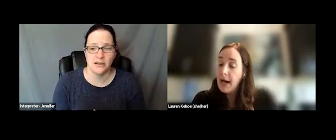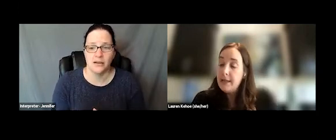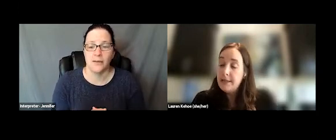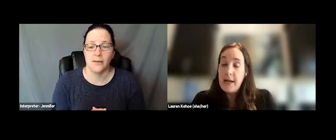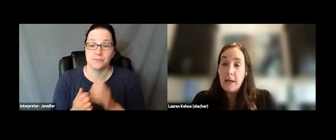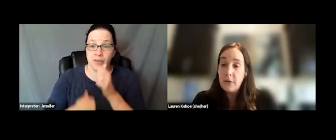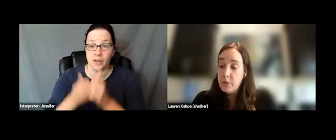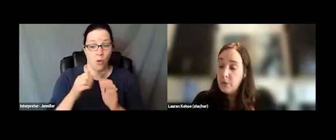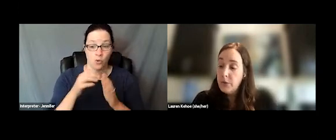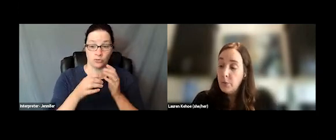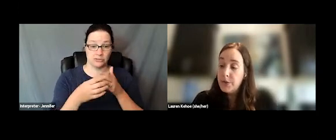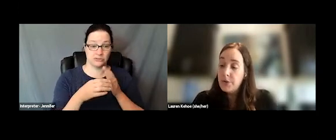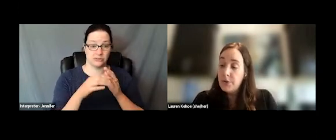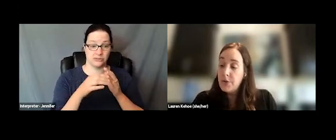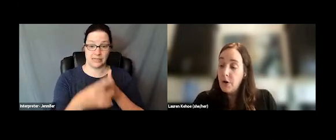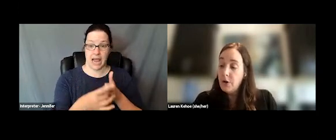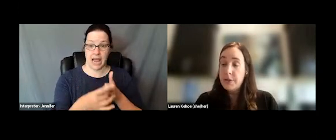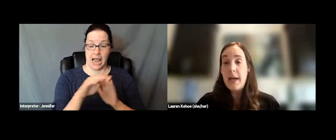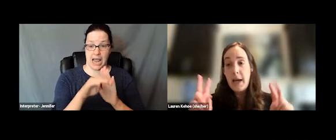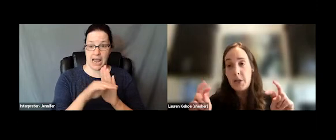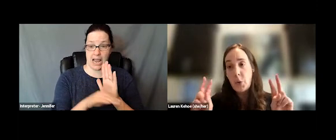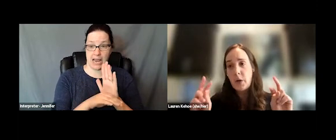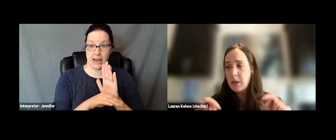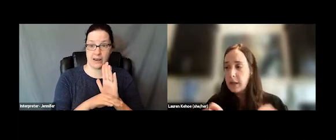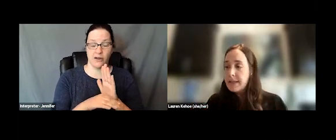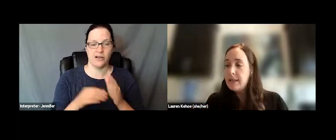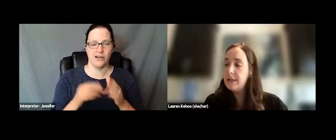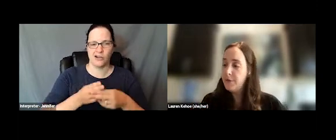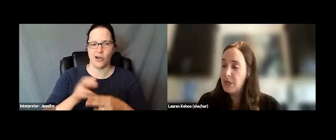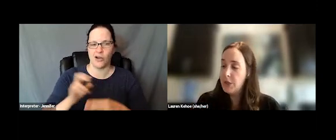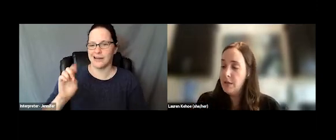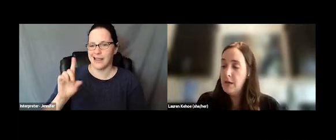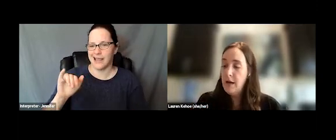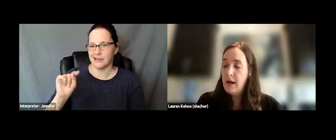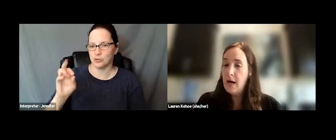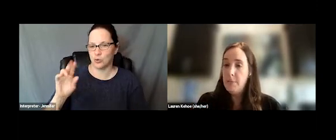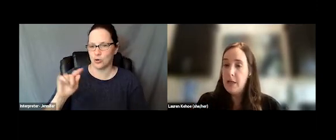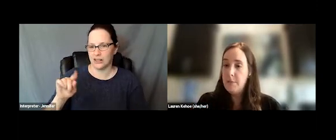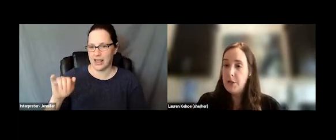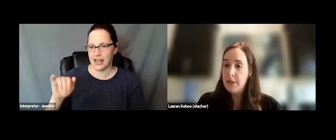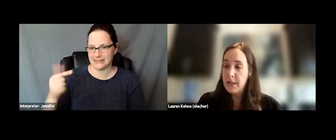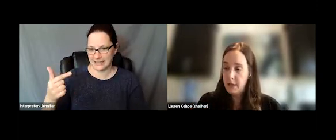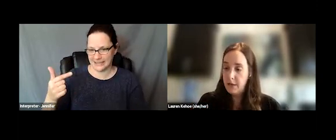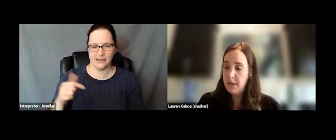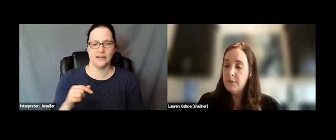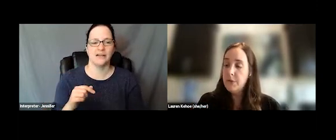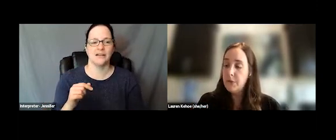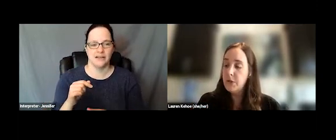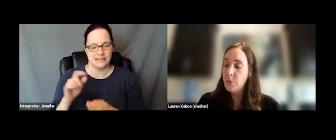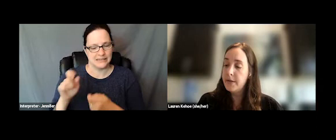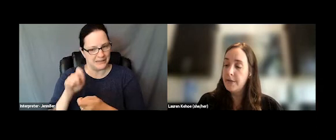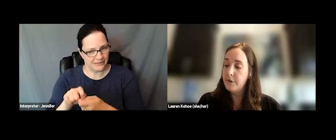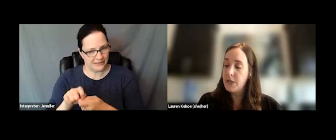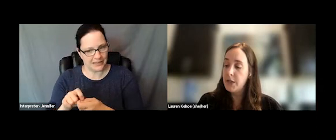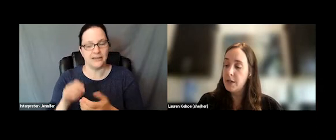Most guides did not include what students called editorializing information. In particular,